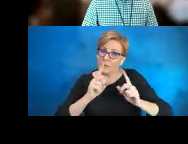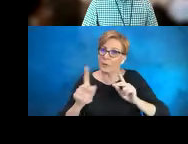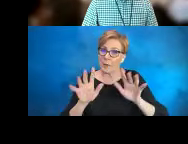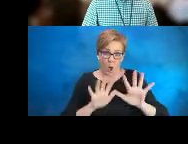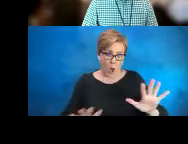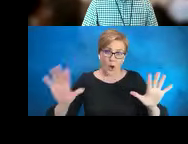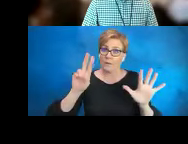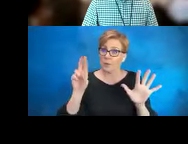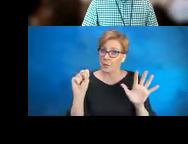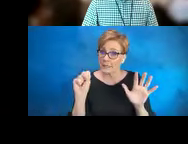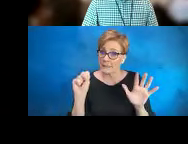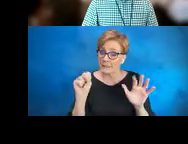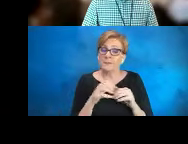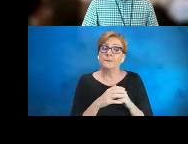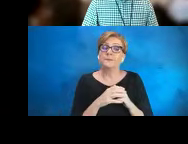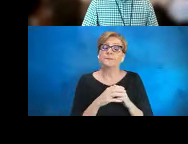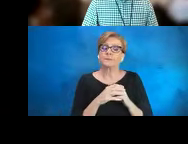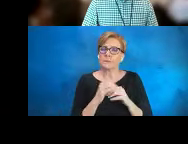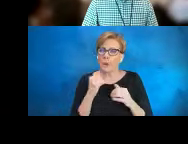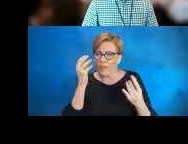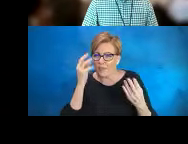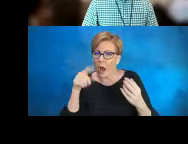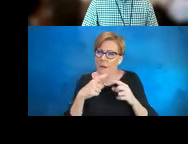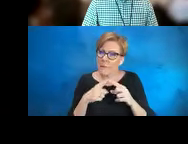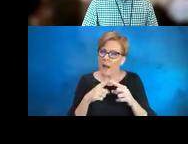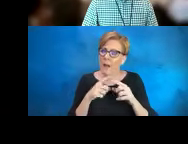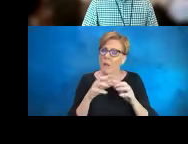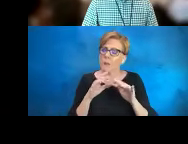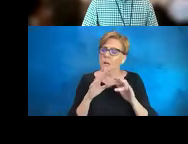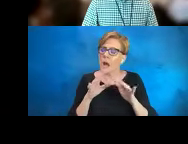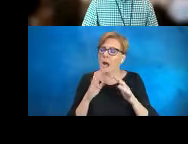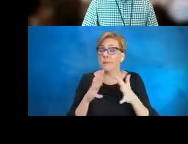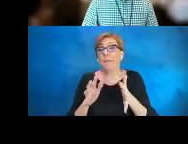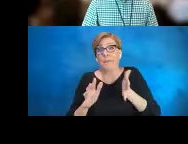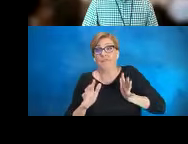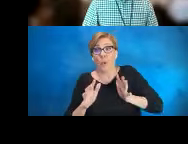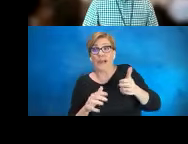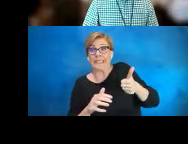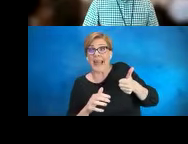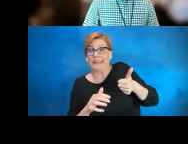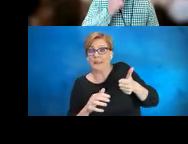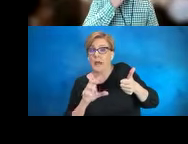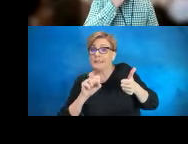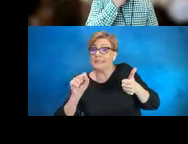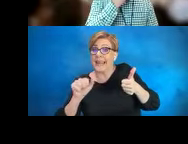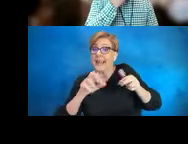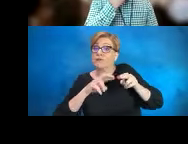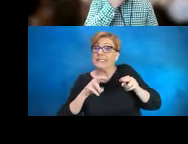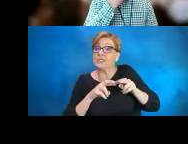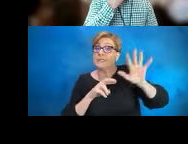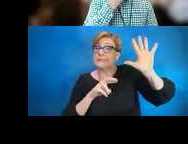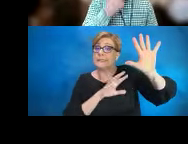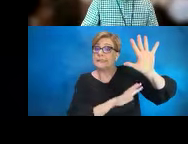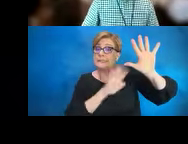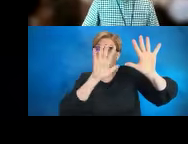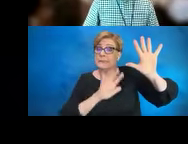States. We did this by thinking through the 10 different, what had been the 10 SSA regions. We talk to people